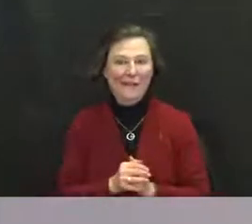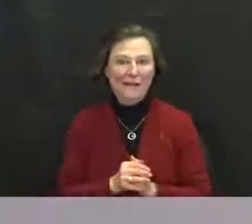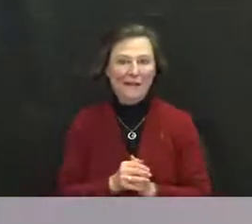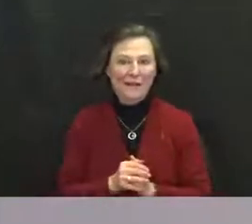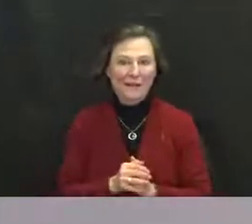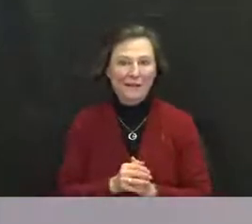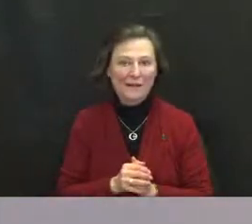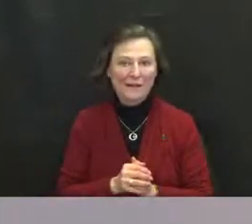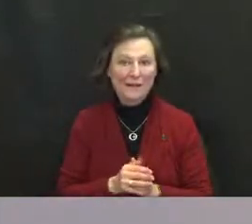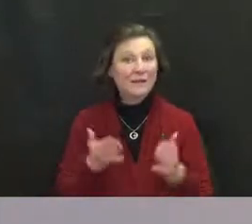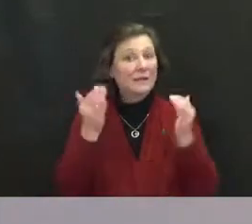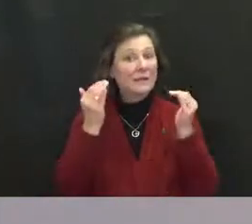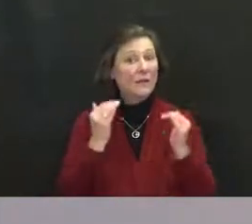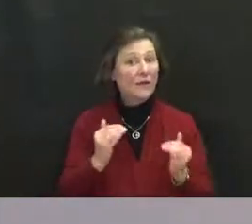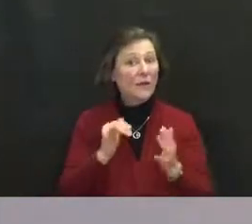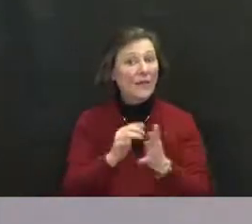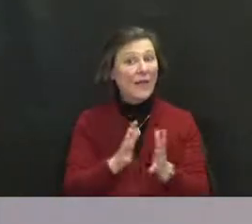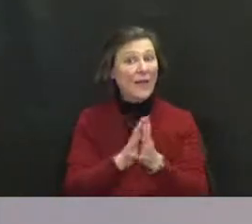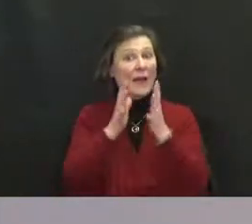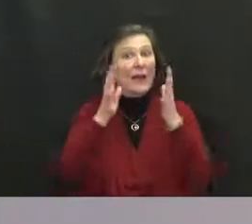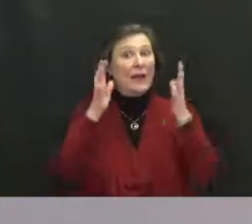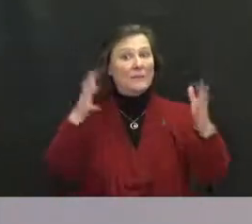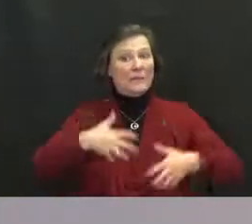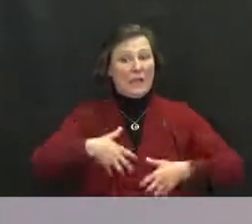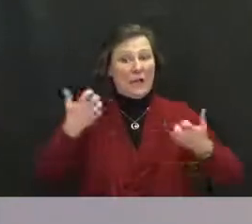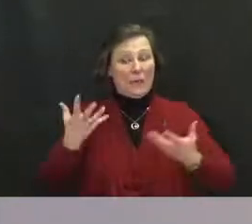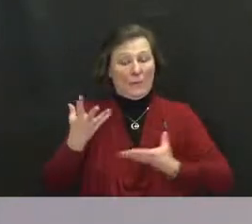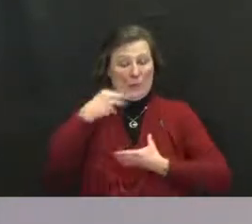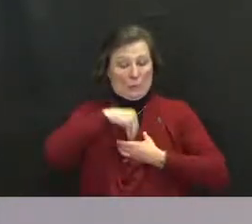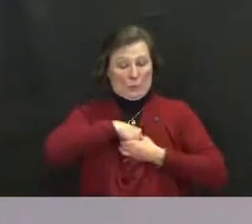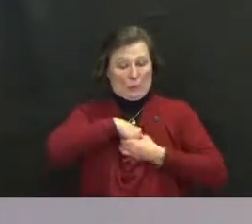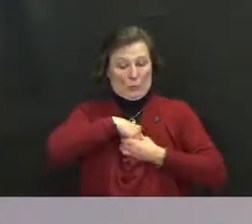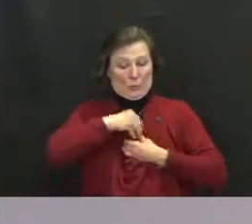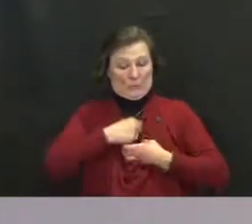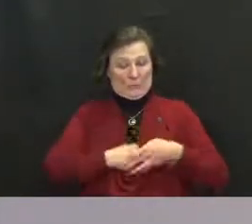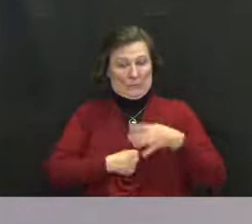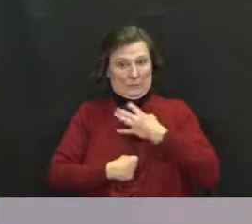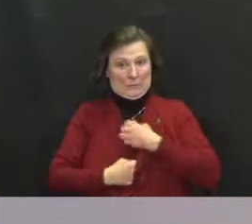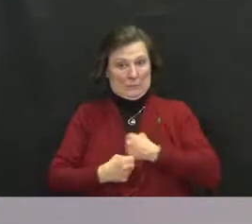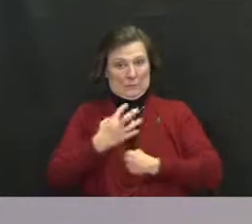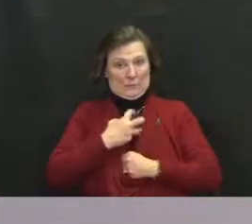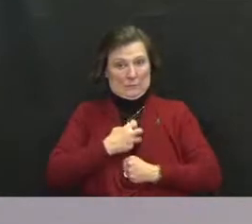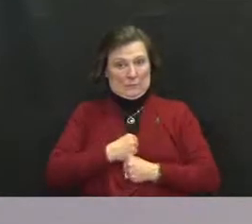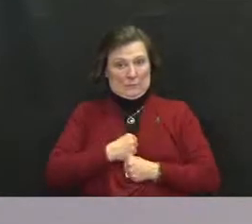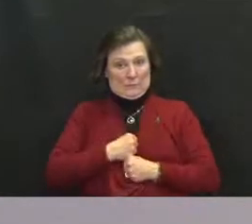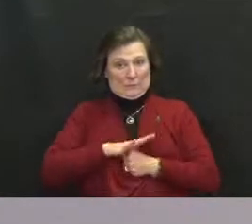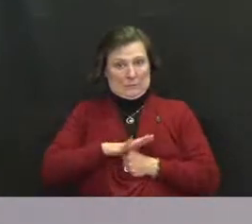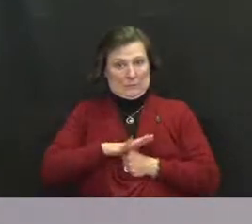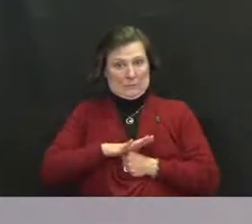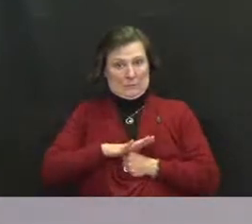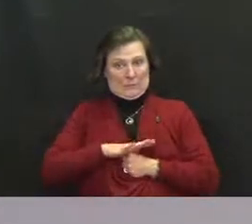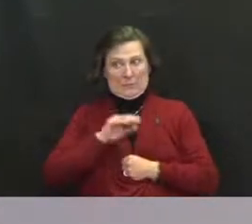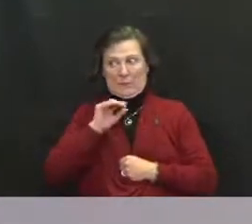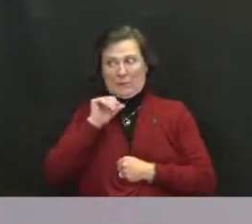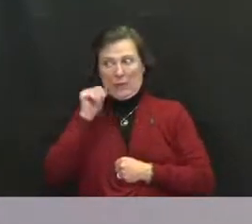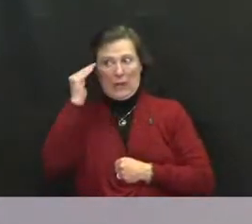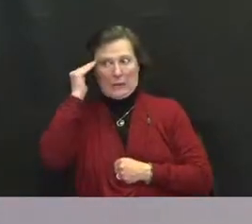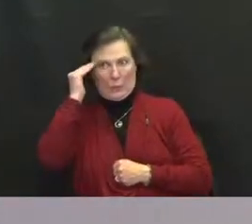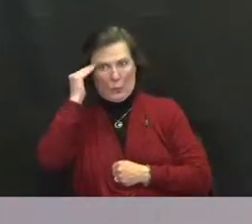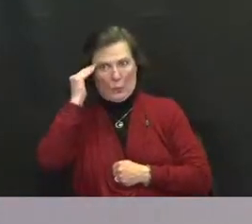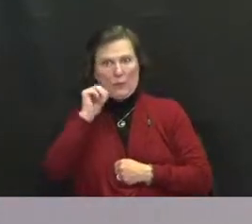And so it is that much anger gets turned inward and thus lies unseen, unknown,